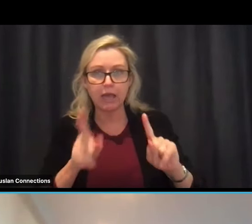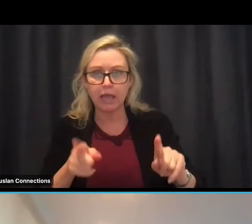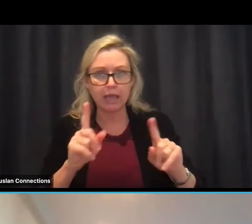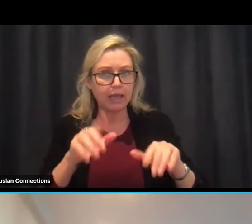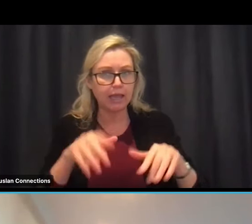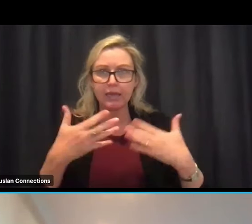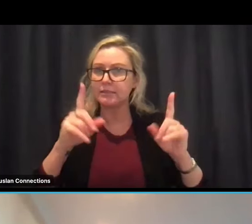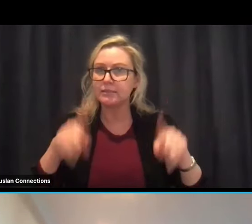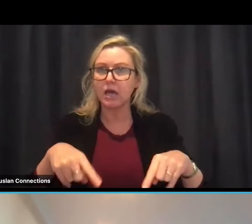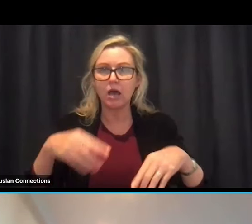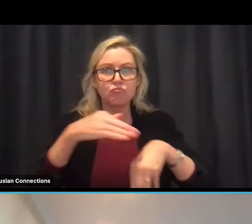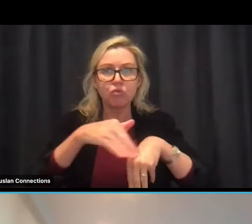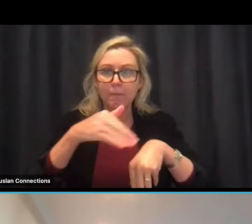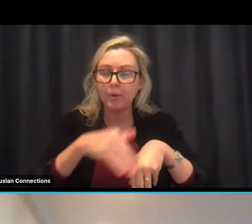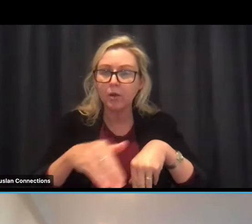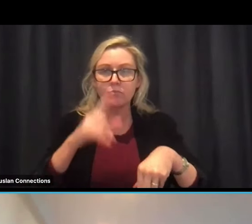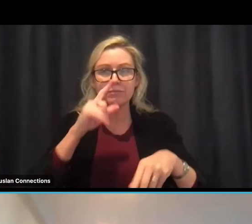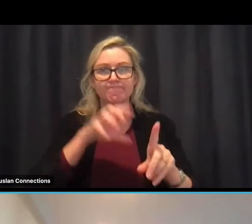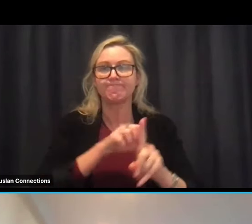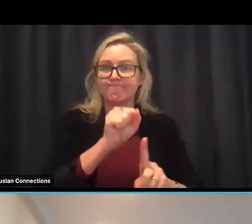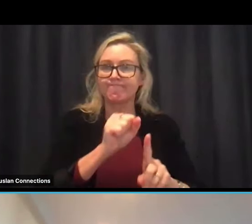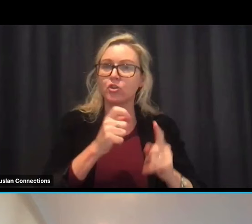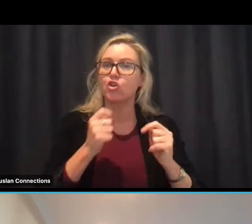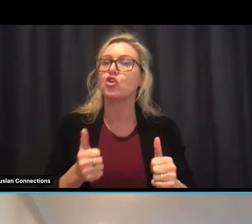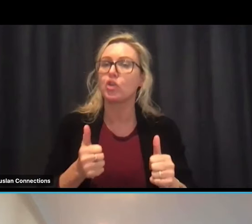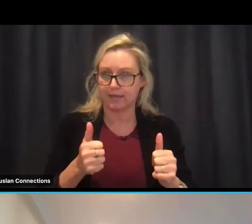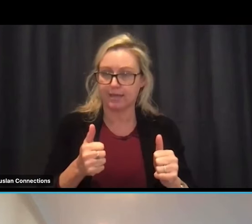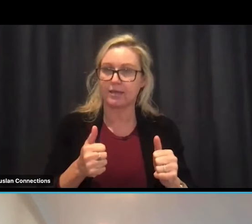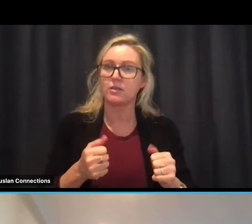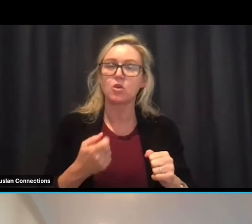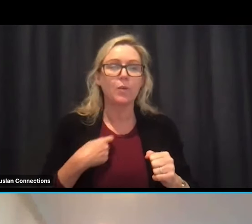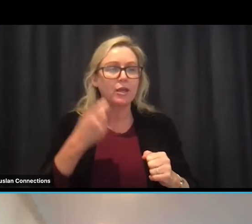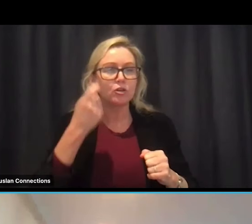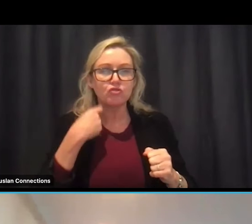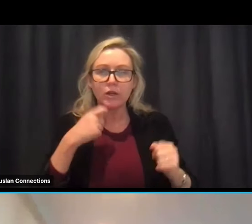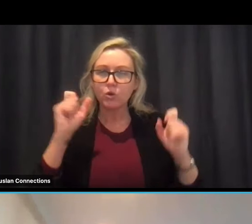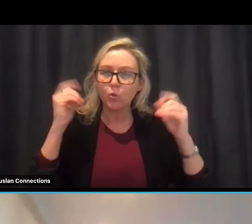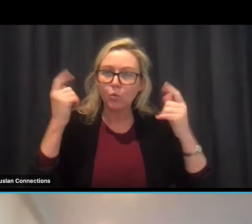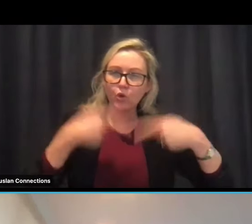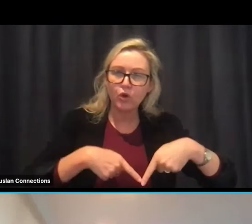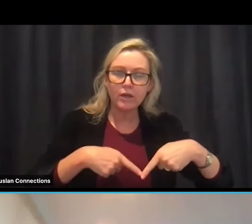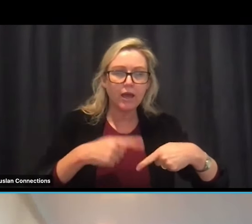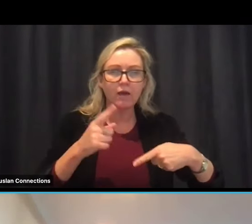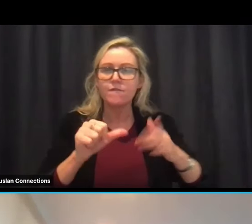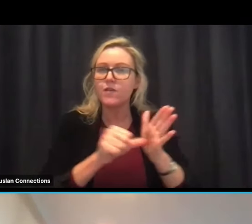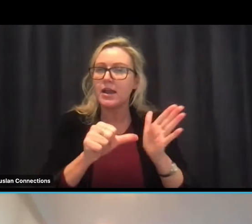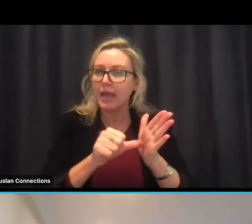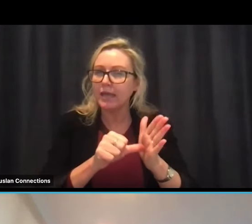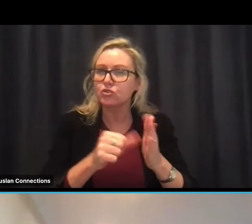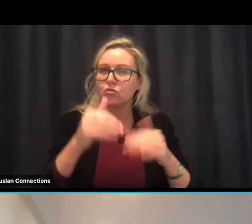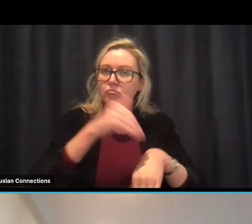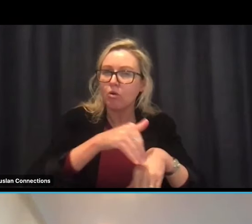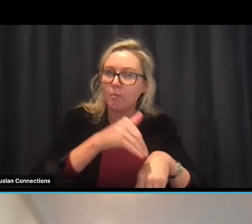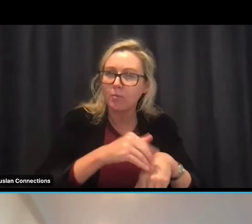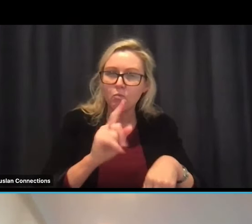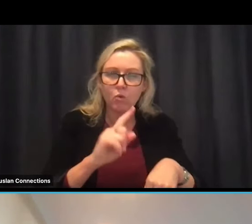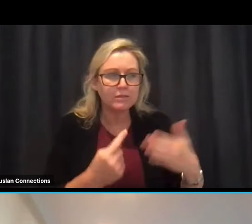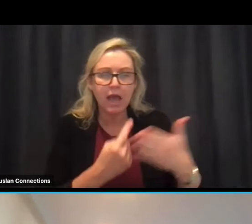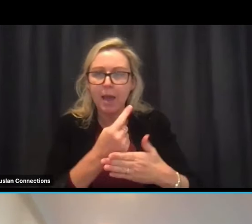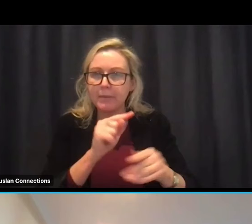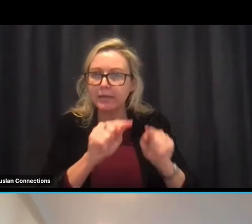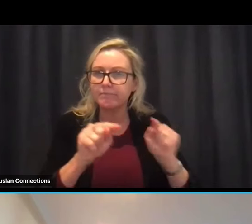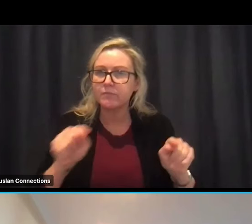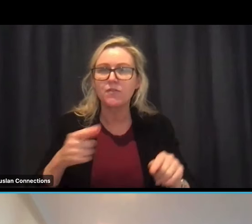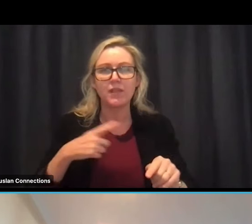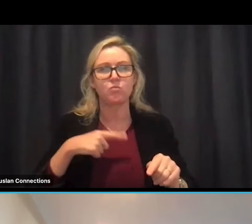it helps us get an understanding of some of these financial fundamentals, which are very important when we're looking for